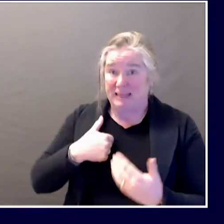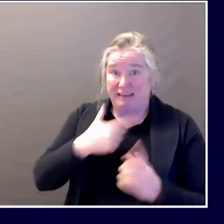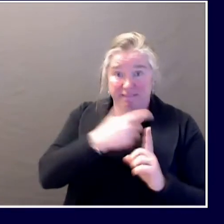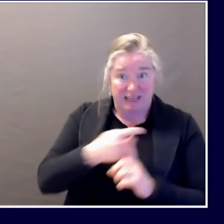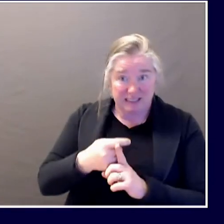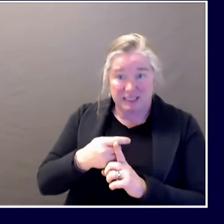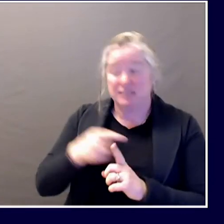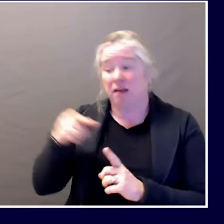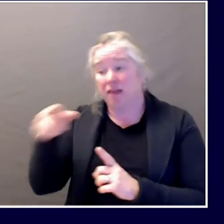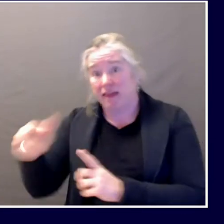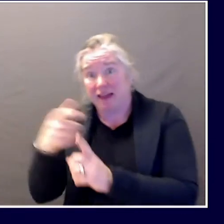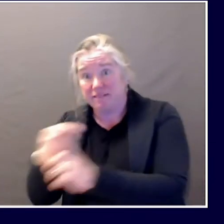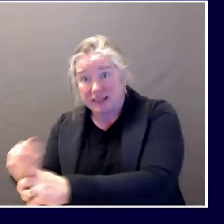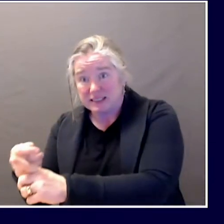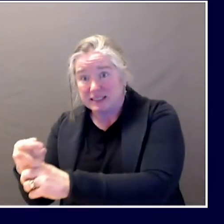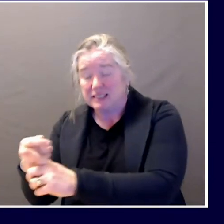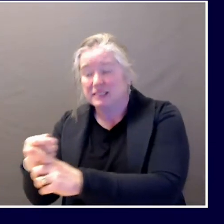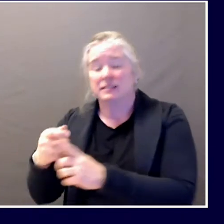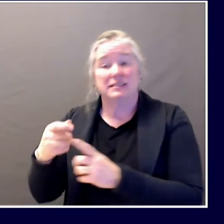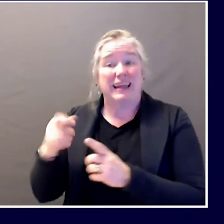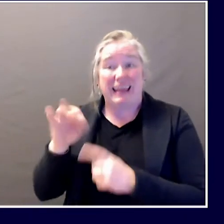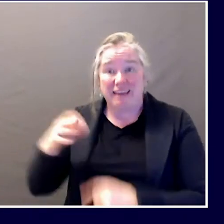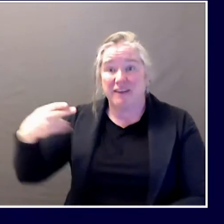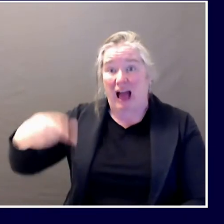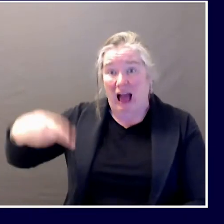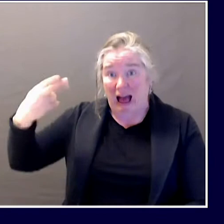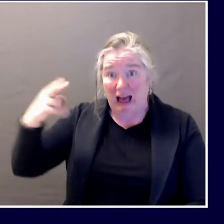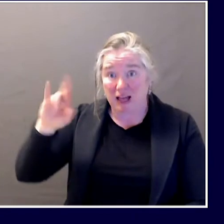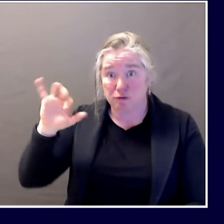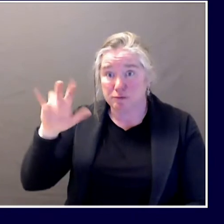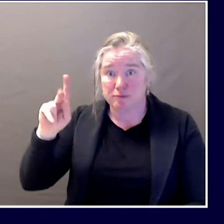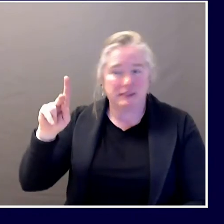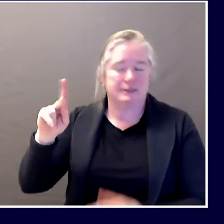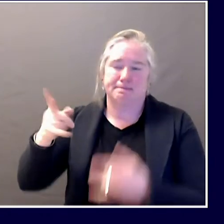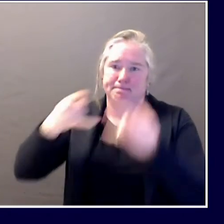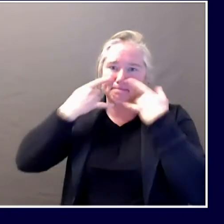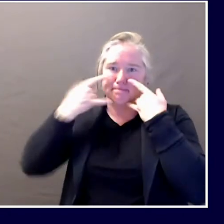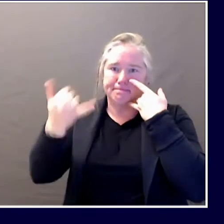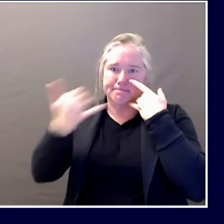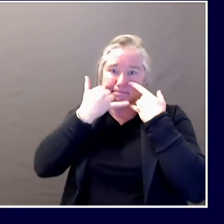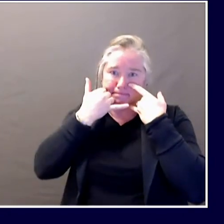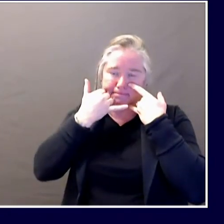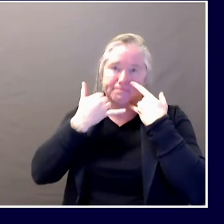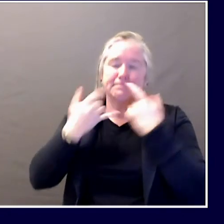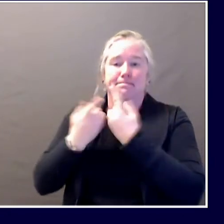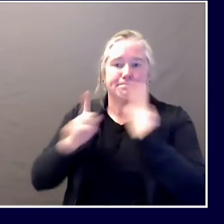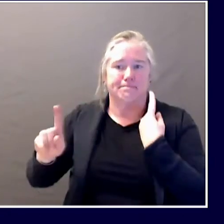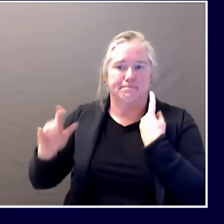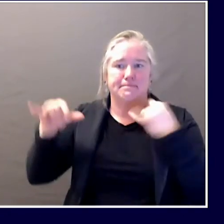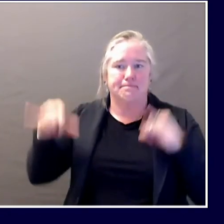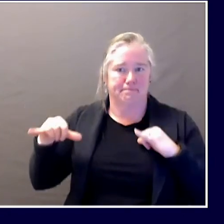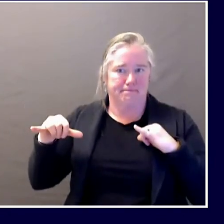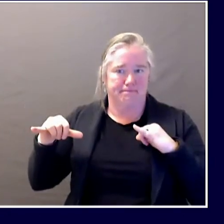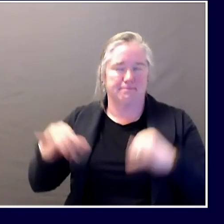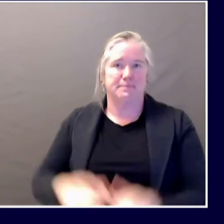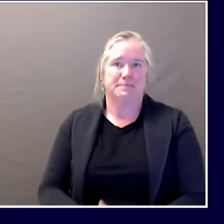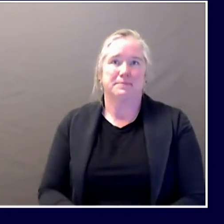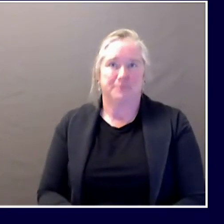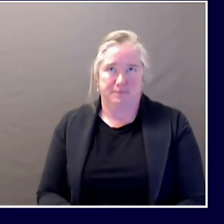There are other things that I want to urge for now fully vaccinated folks to continue to do.